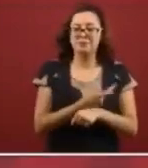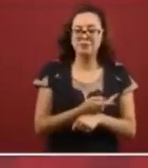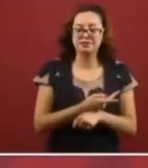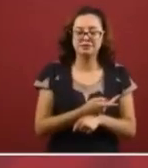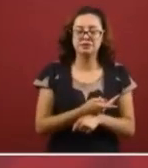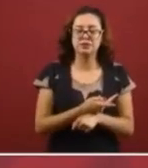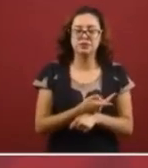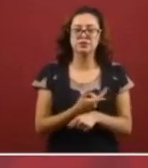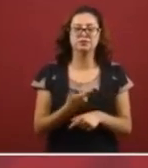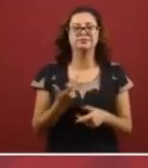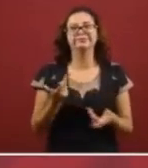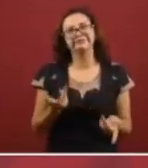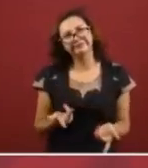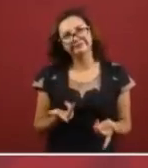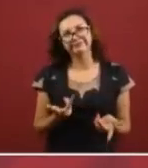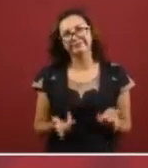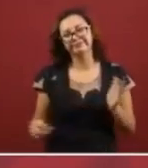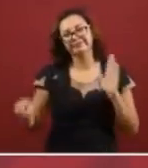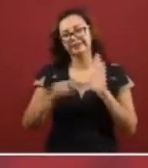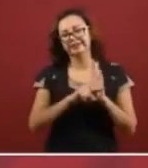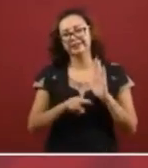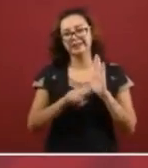goal. And